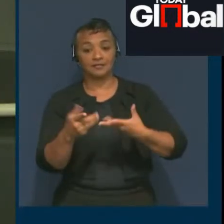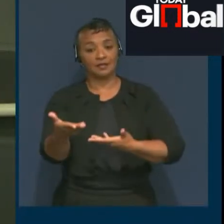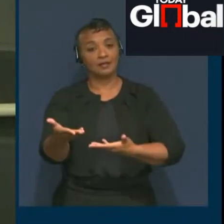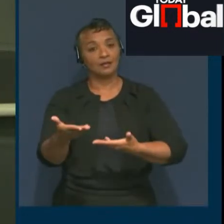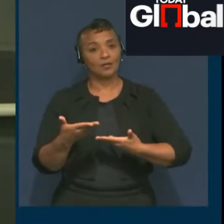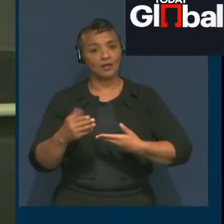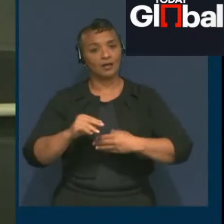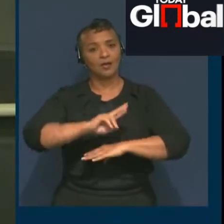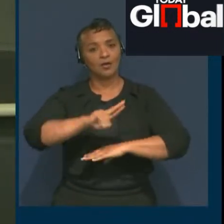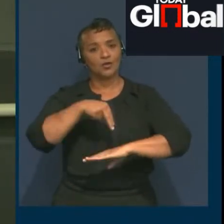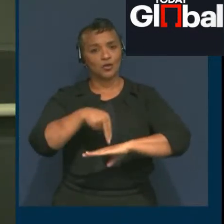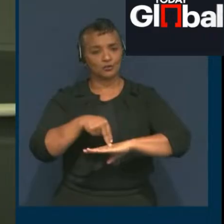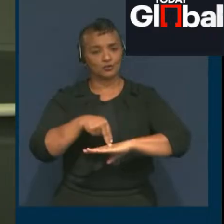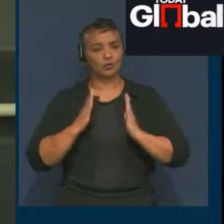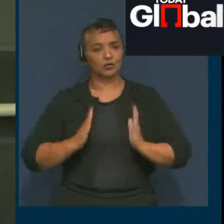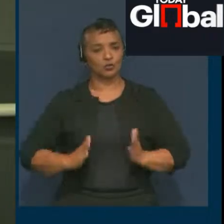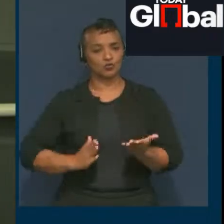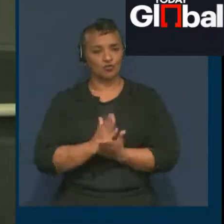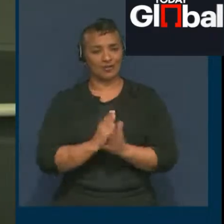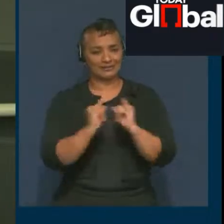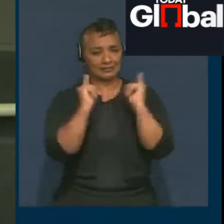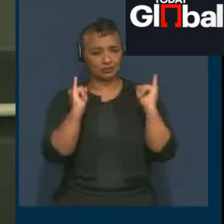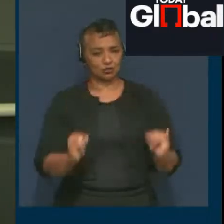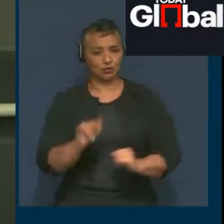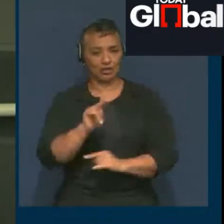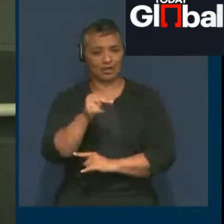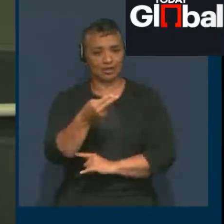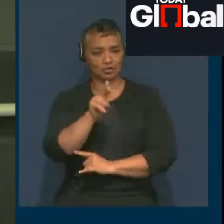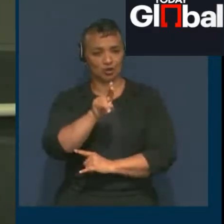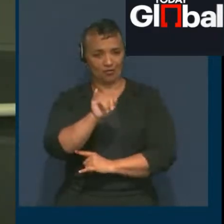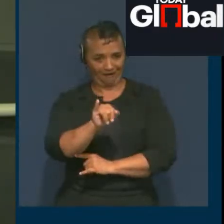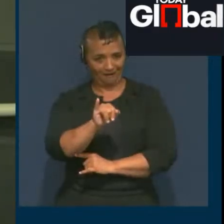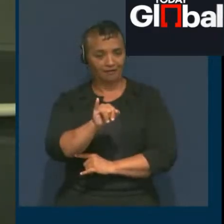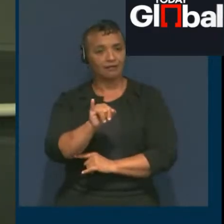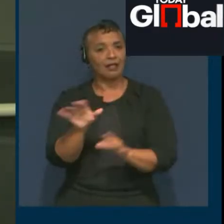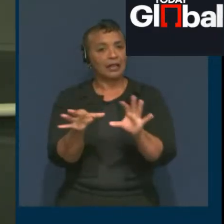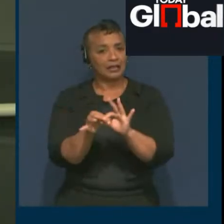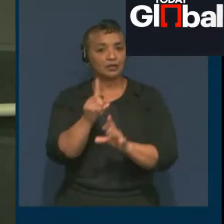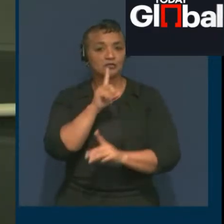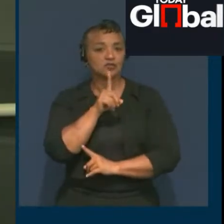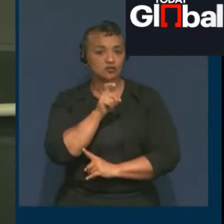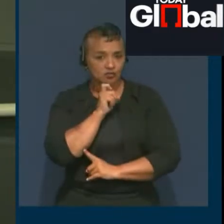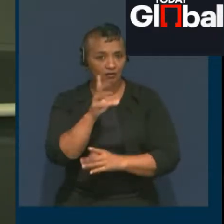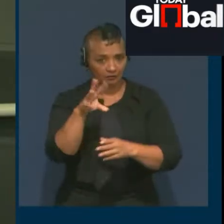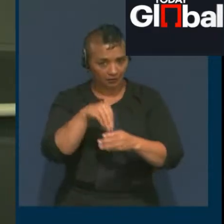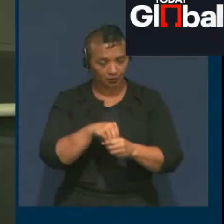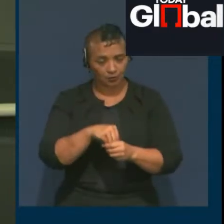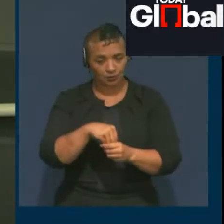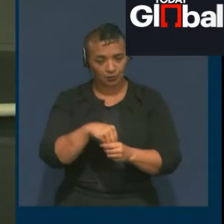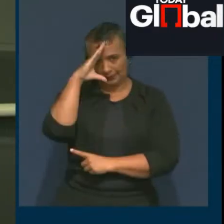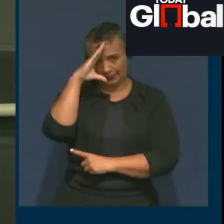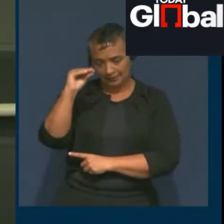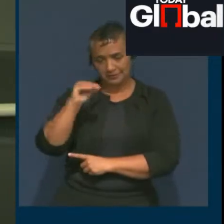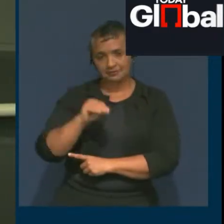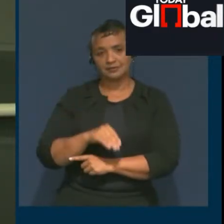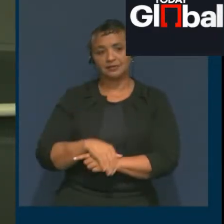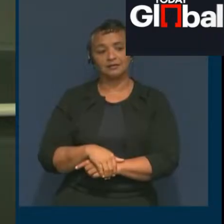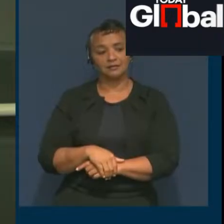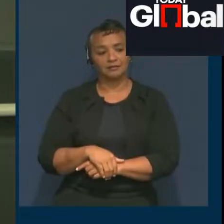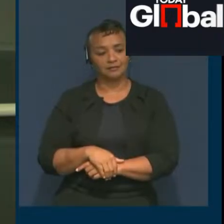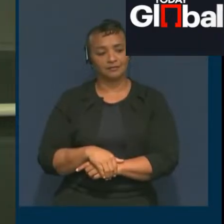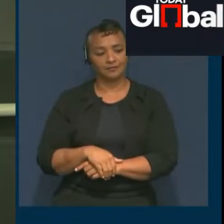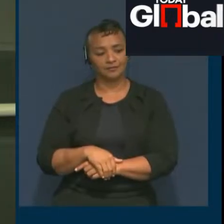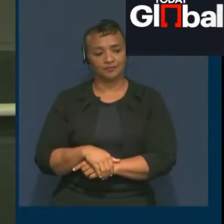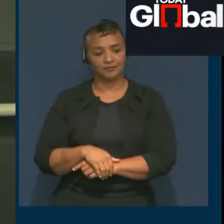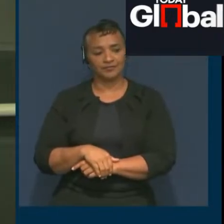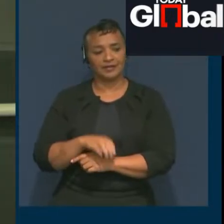National Human Rights Institution of Qatar participating in the dialogue, Mr. Nasser Marzuku